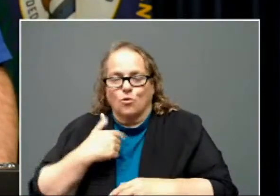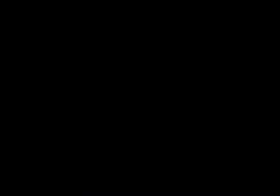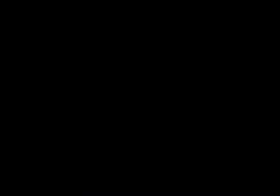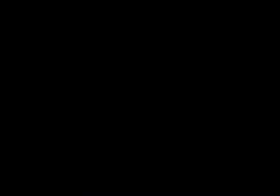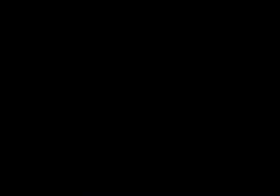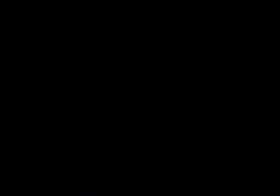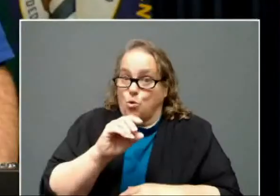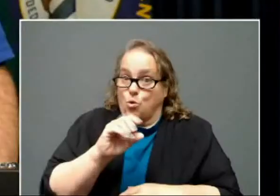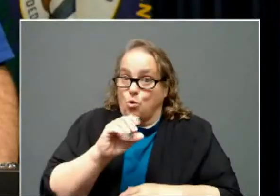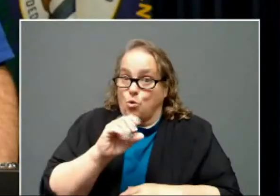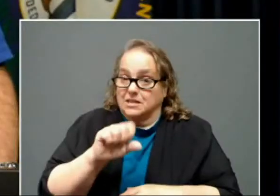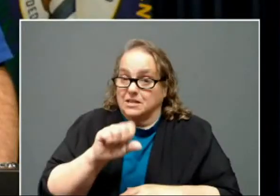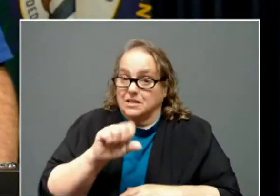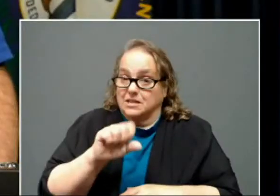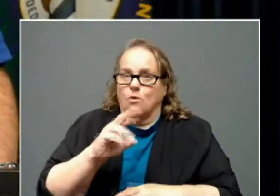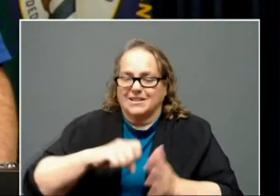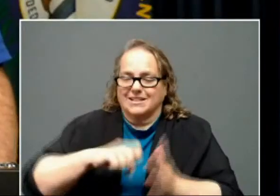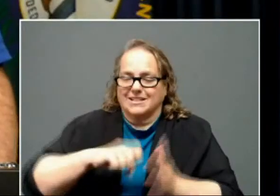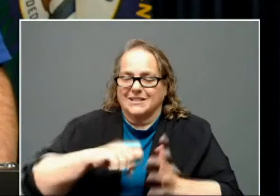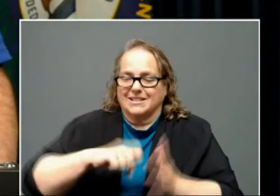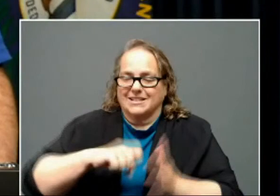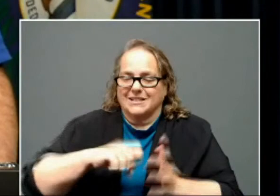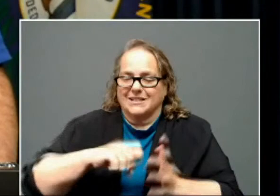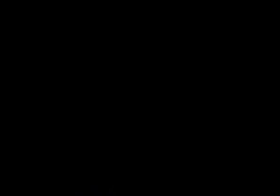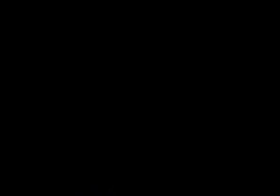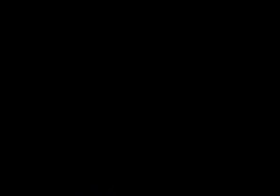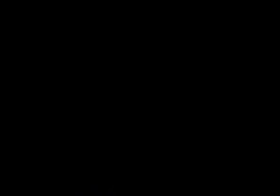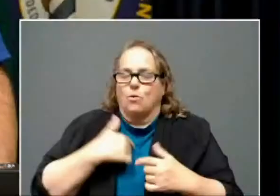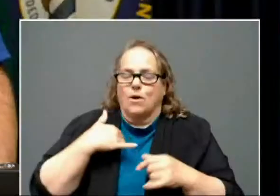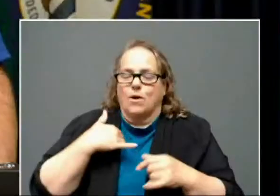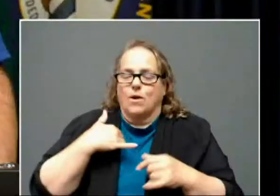is what was key. And that's how we should measure our